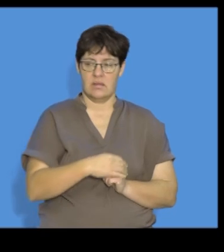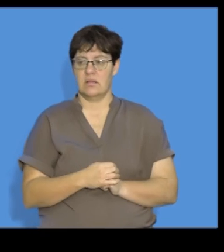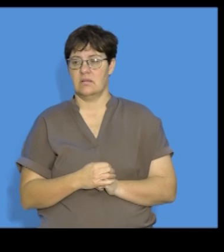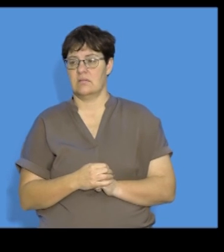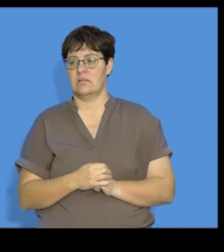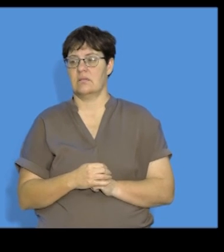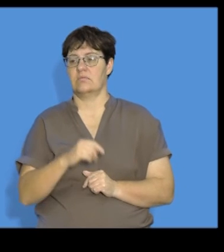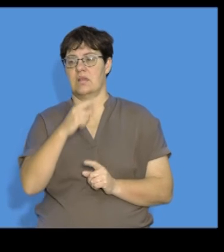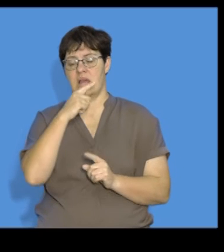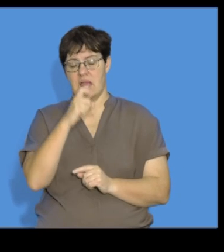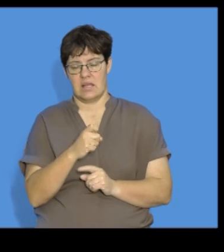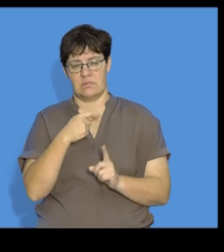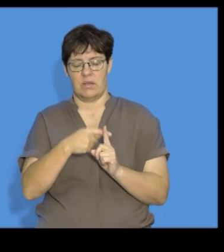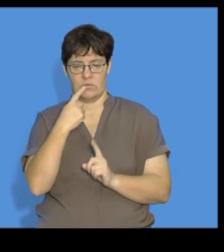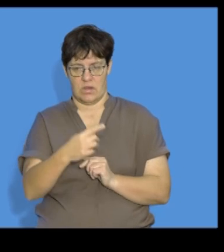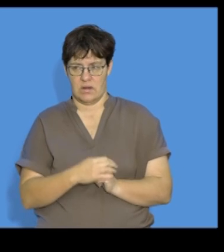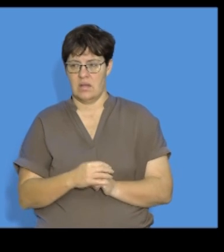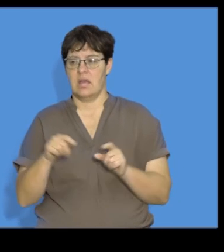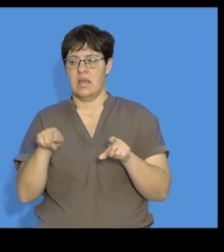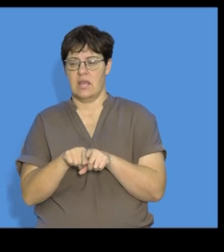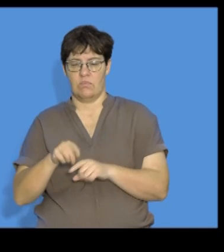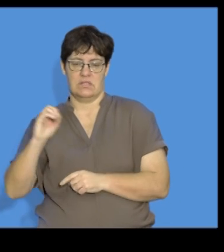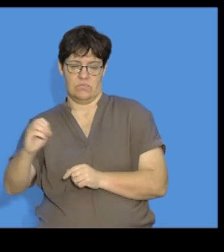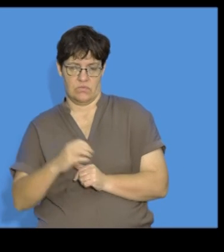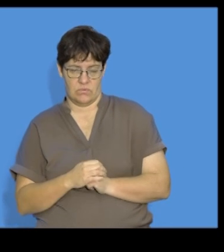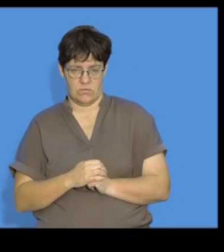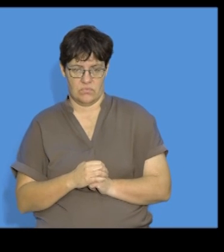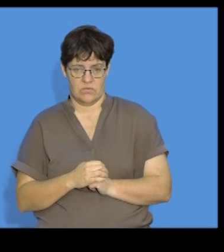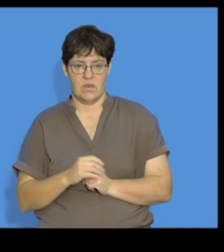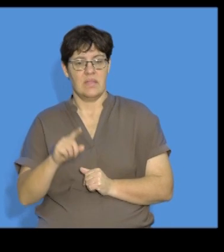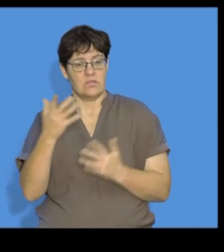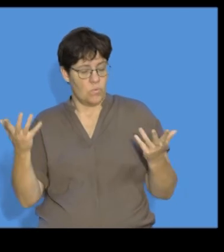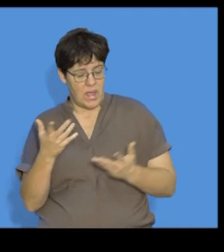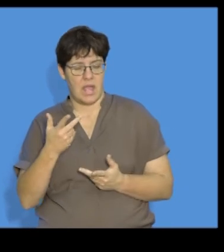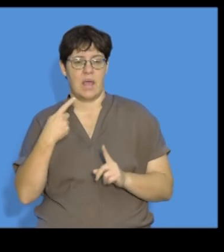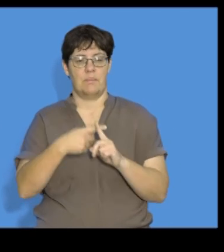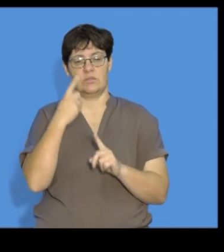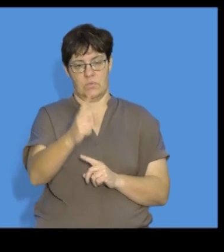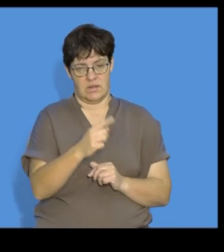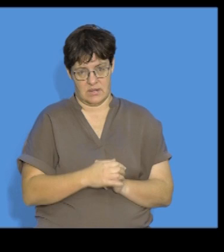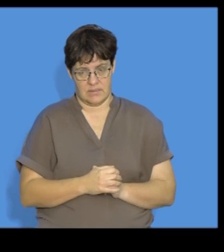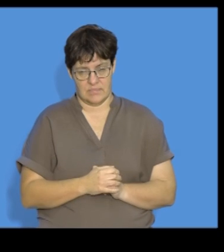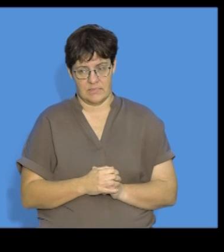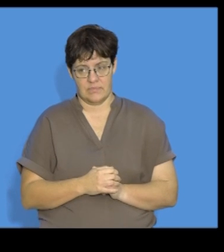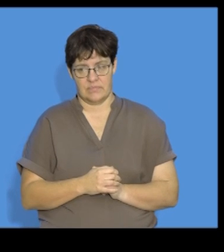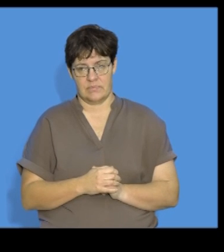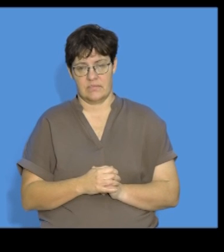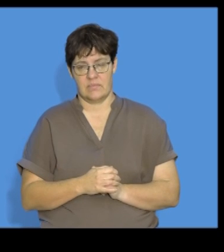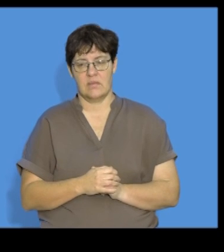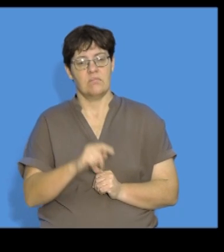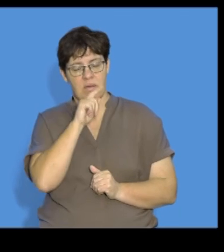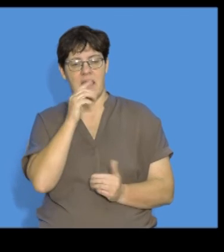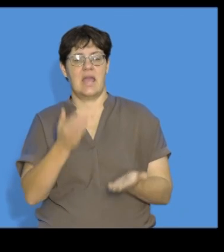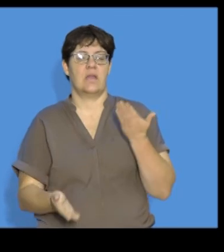is taken to the other side, therefore it becomes +1 equal to 0. That's where the +1 comes from.